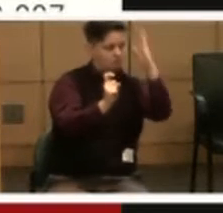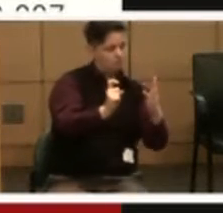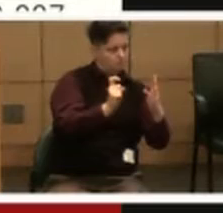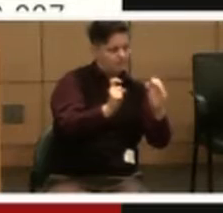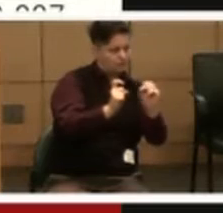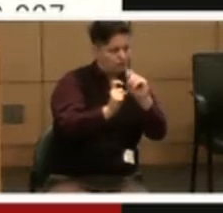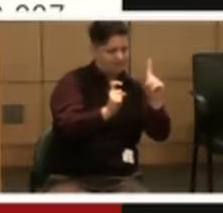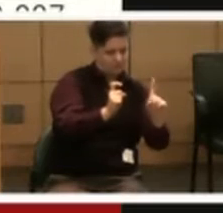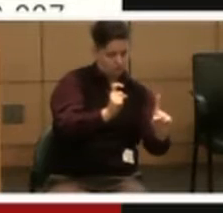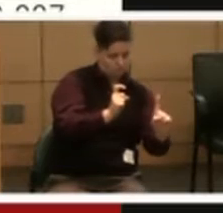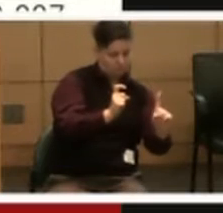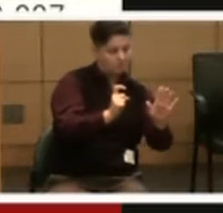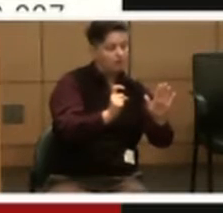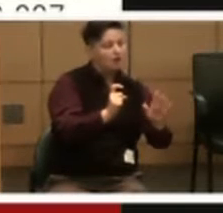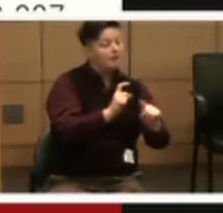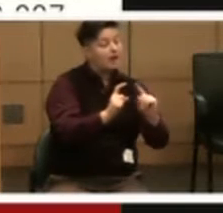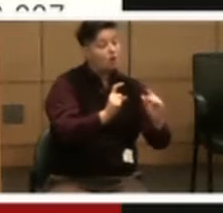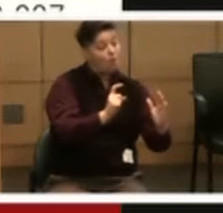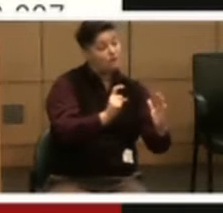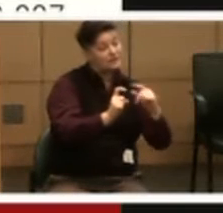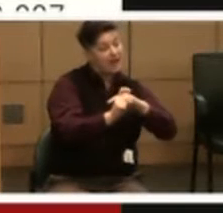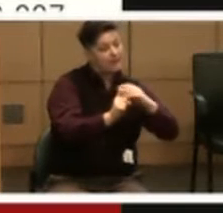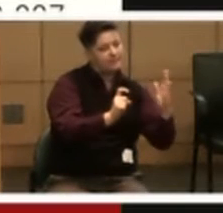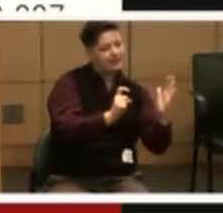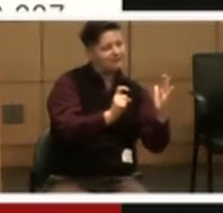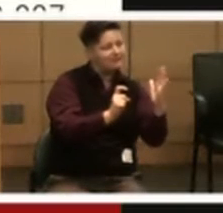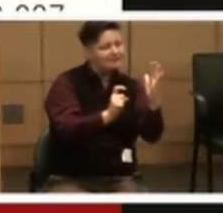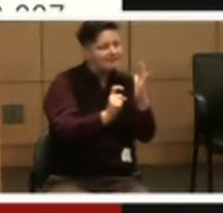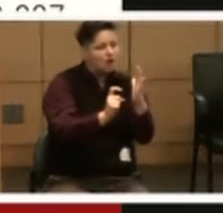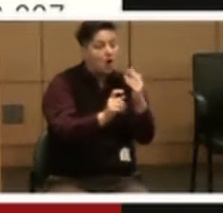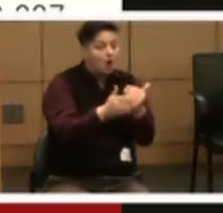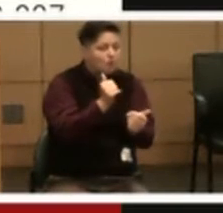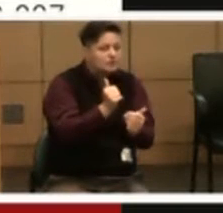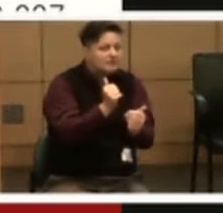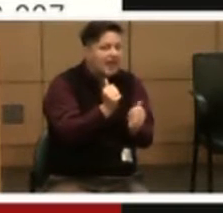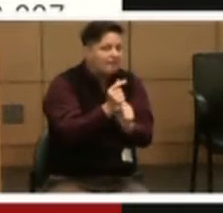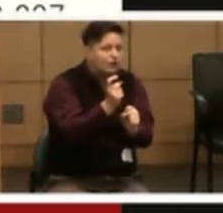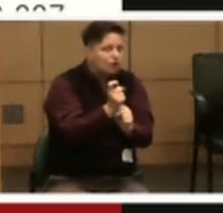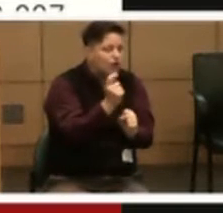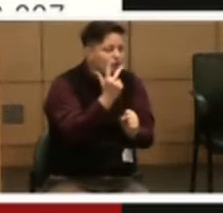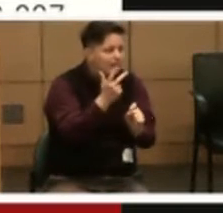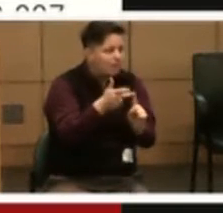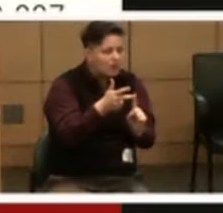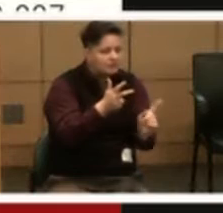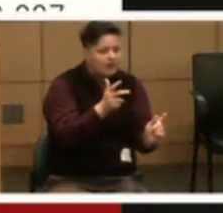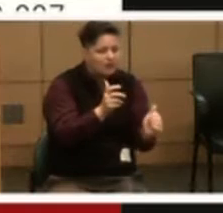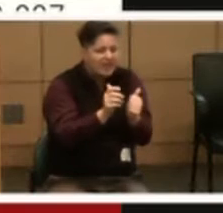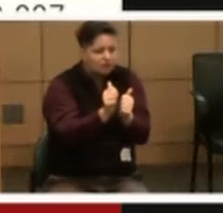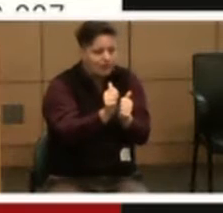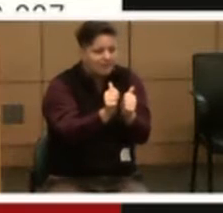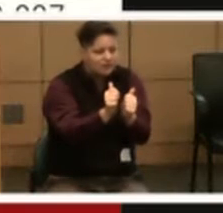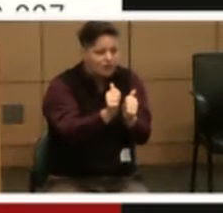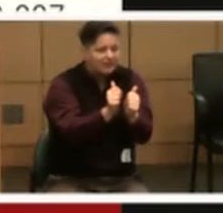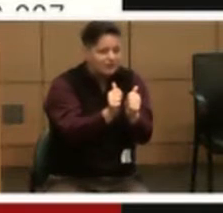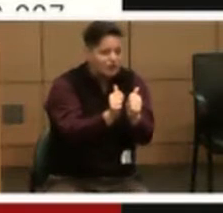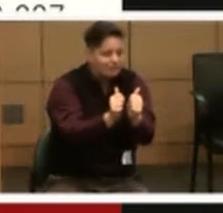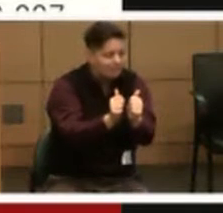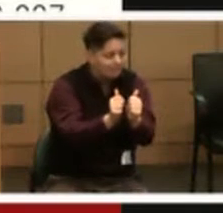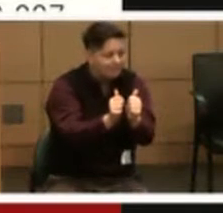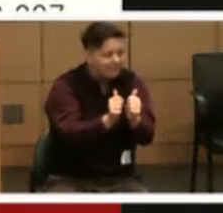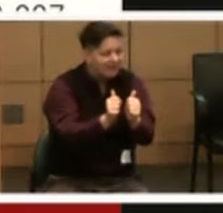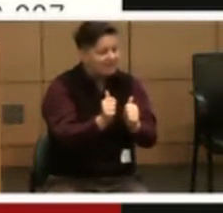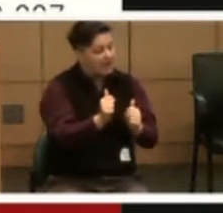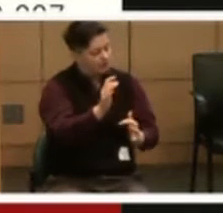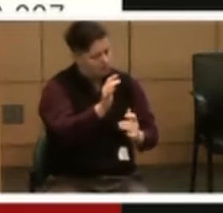However, they did improve over time, almost 3 points per year. And that accounted for almost 19% of change over